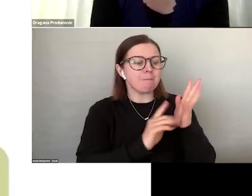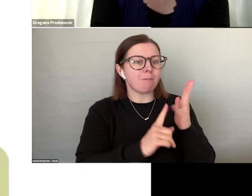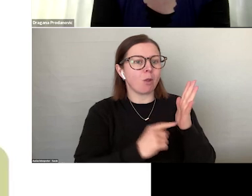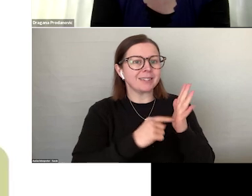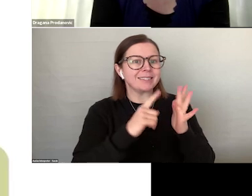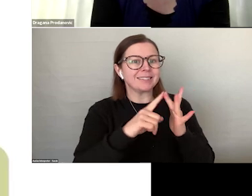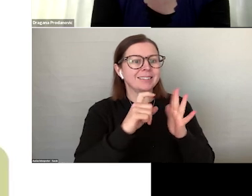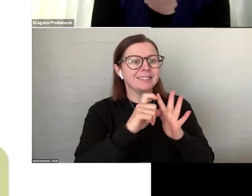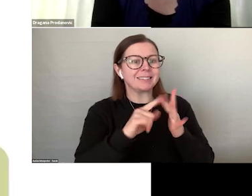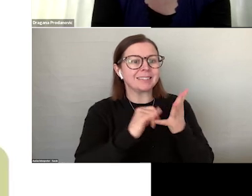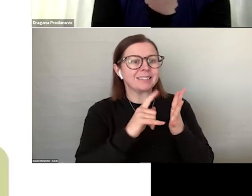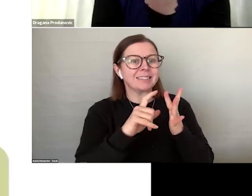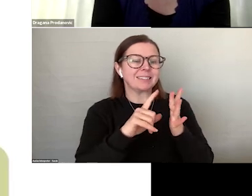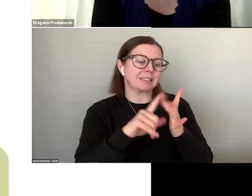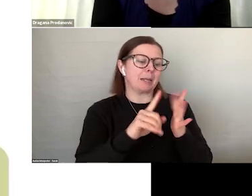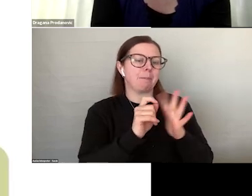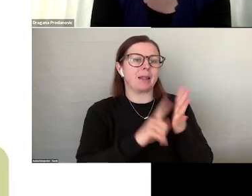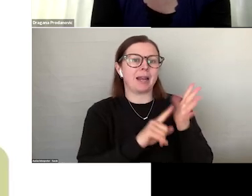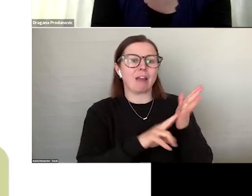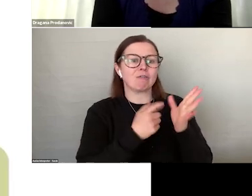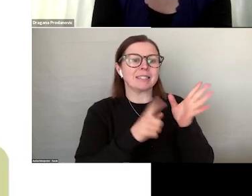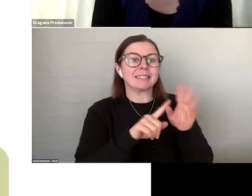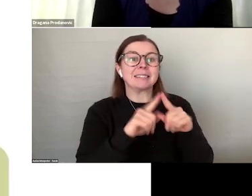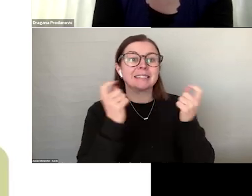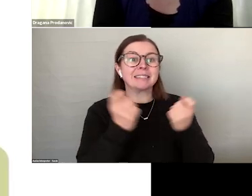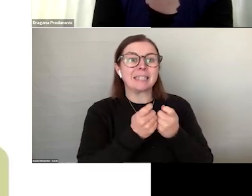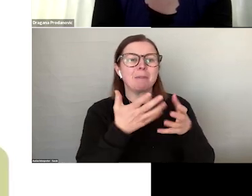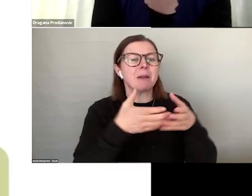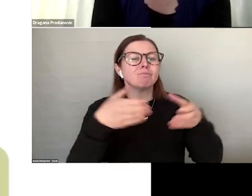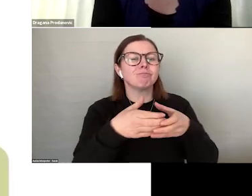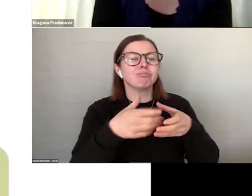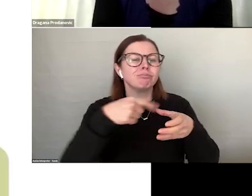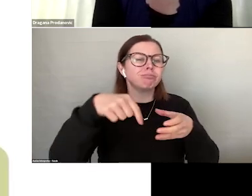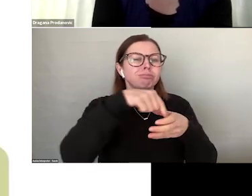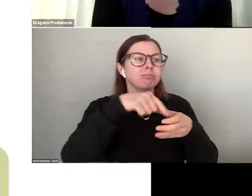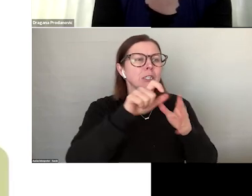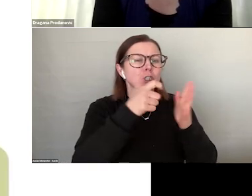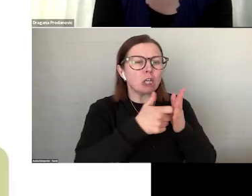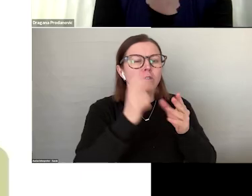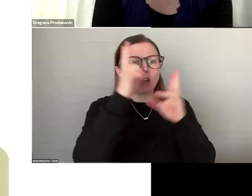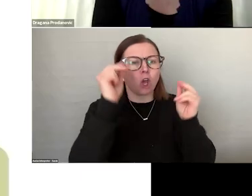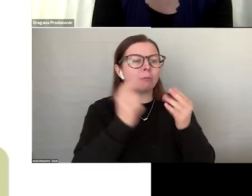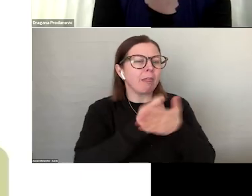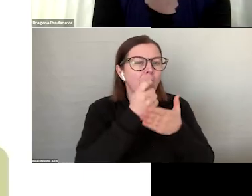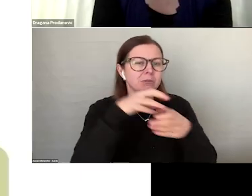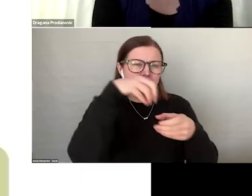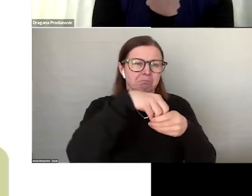teams were part of that service. So there were doctors, nurses, and different therapists within that